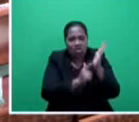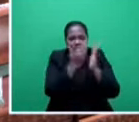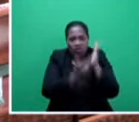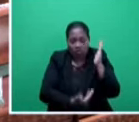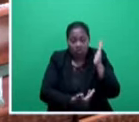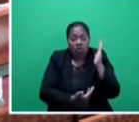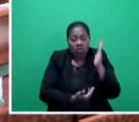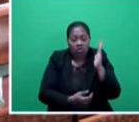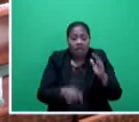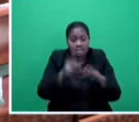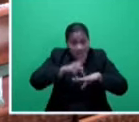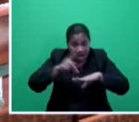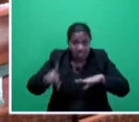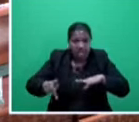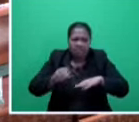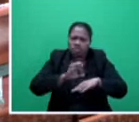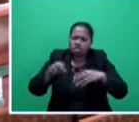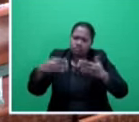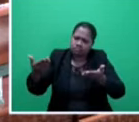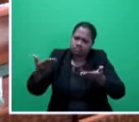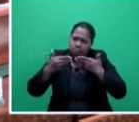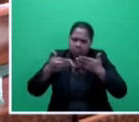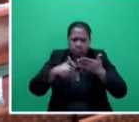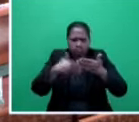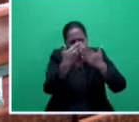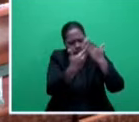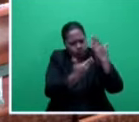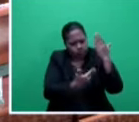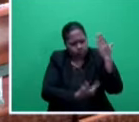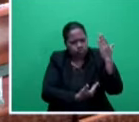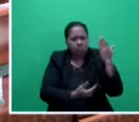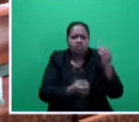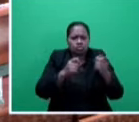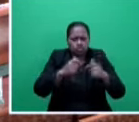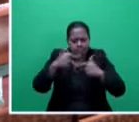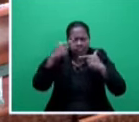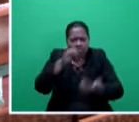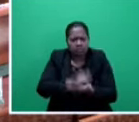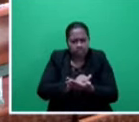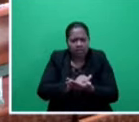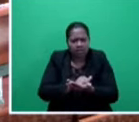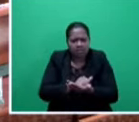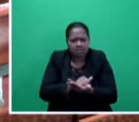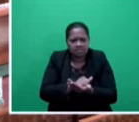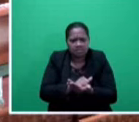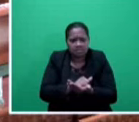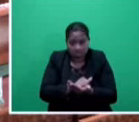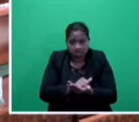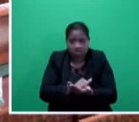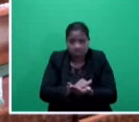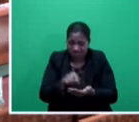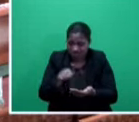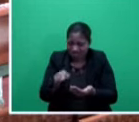Parliament has not been given the mandate to limit this right, particularly in such